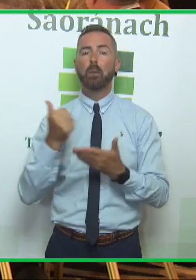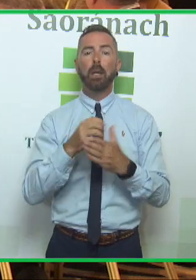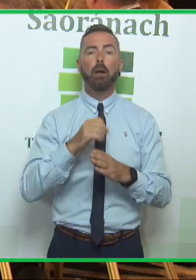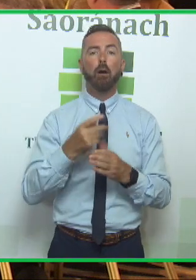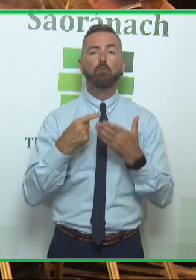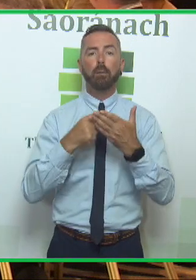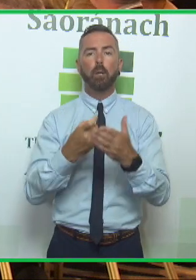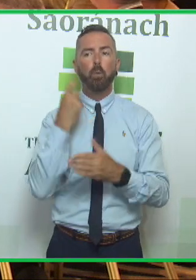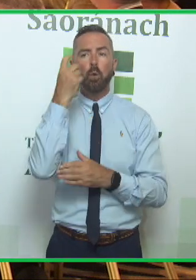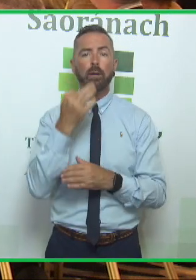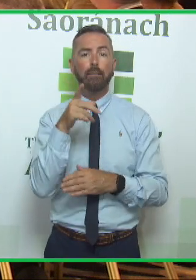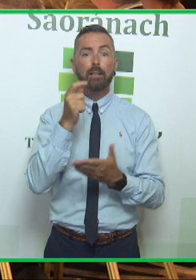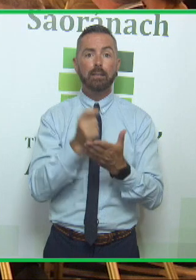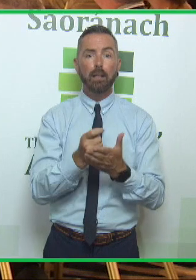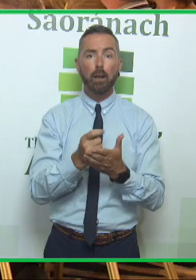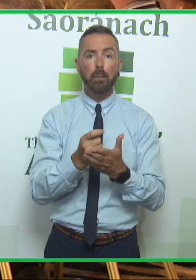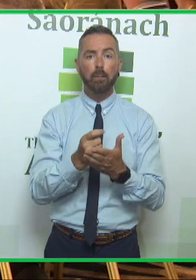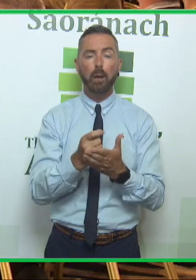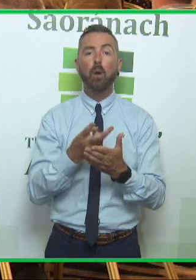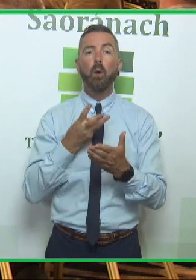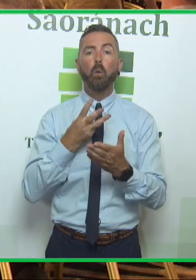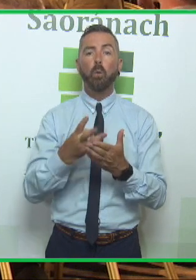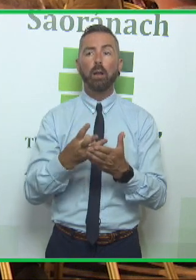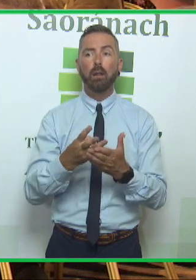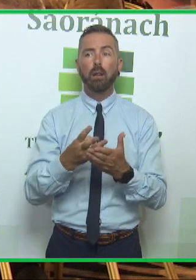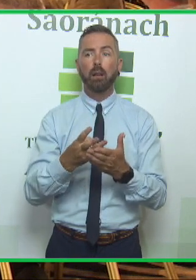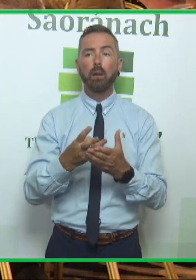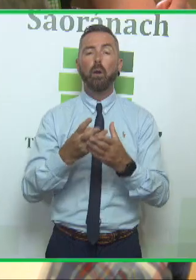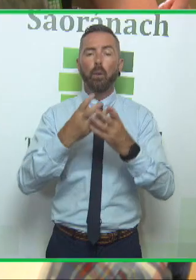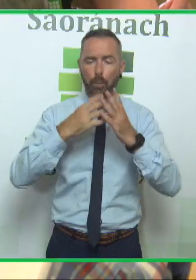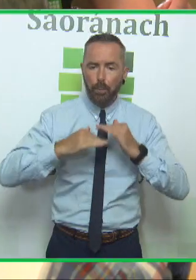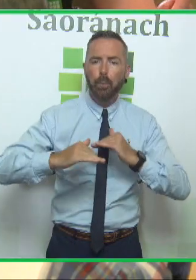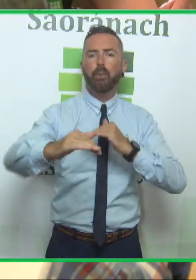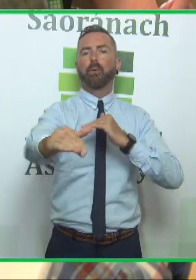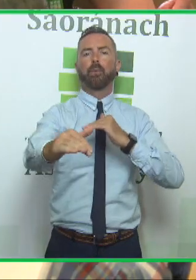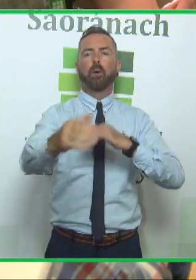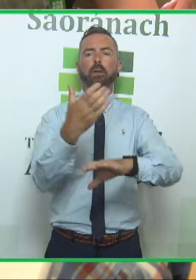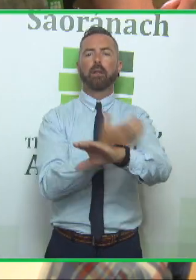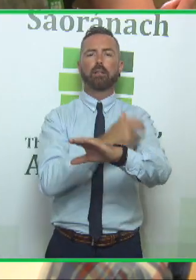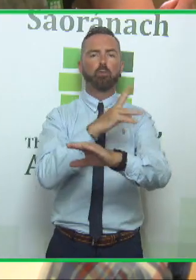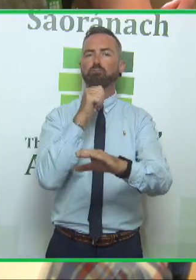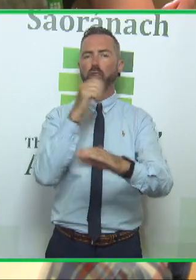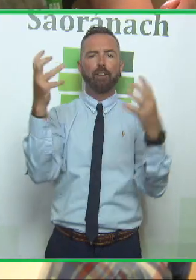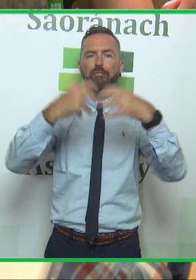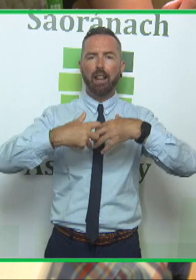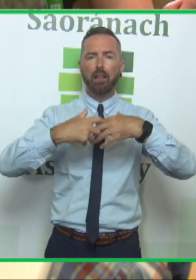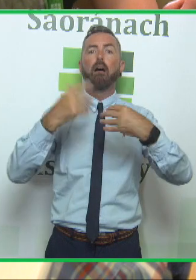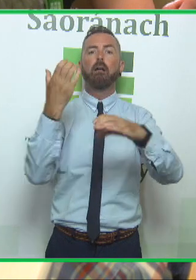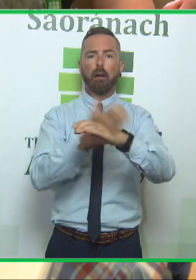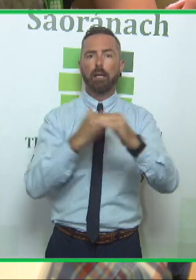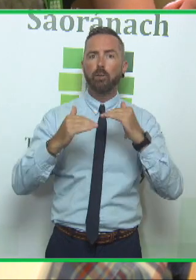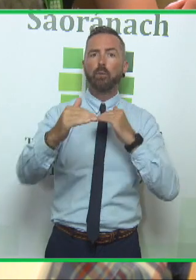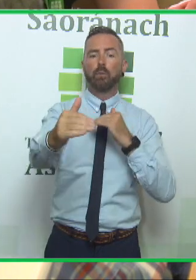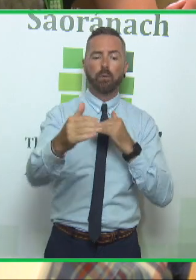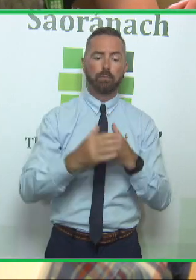wondered if this time it would be pushed through, because it was 15 years ago, which was quite progressive, I suppose, and it just maybe fell at the last